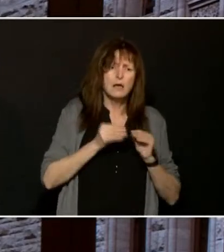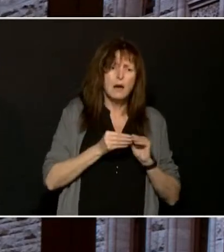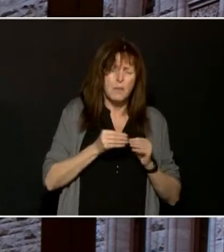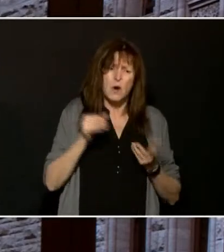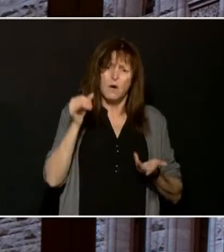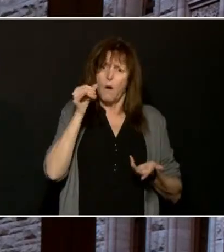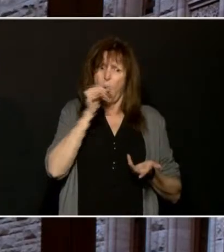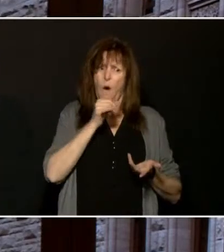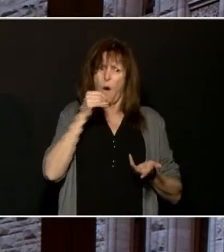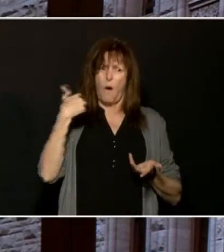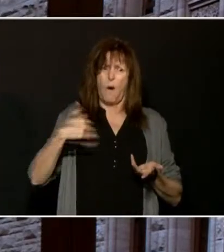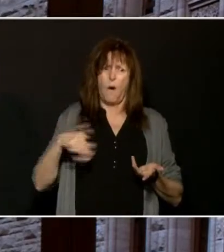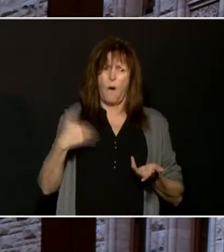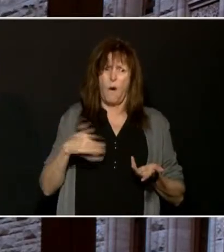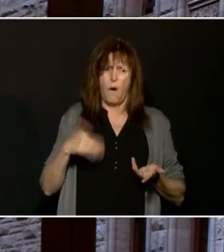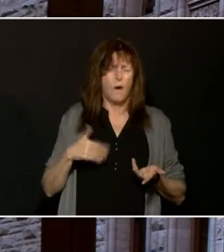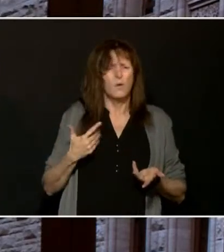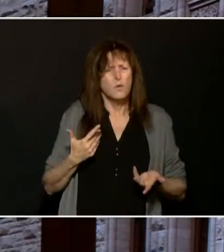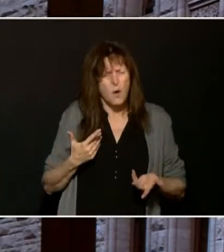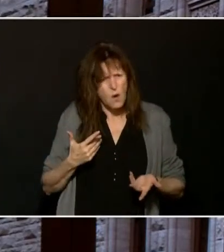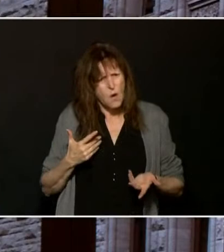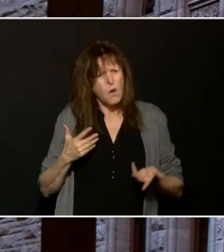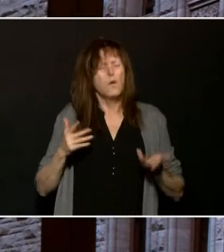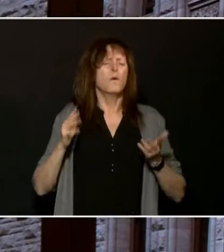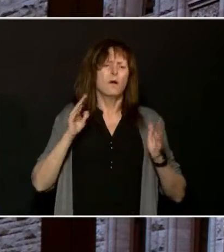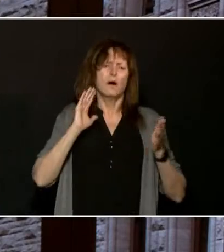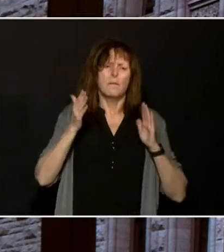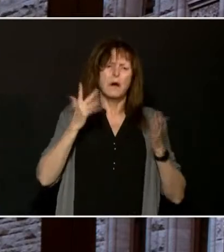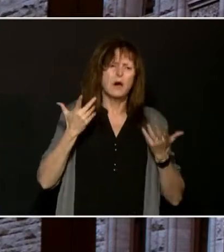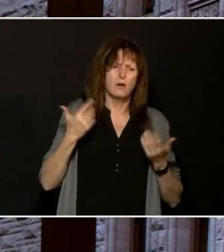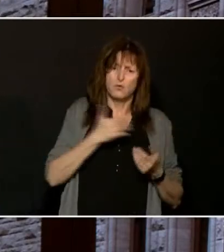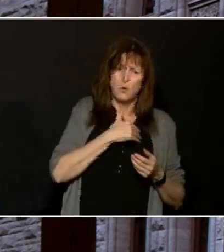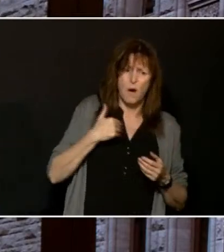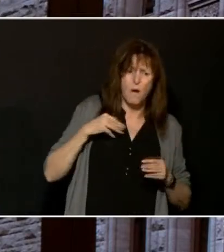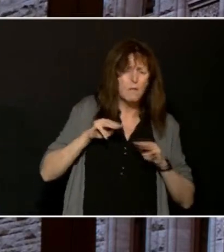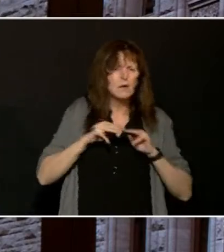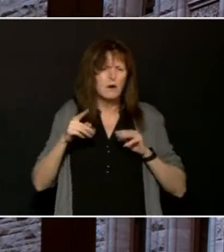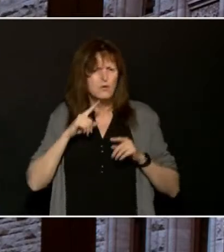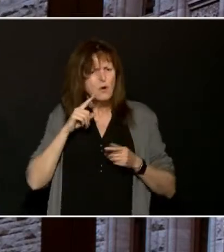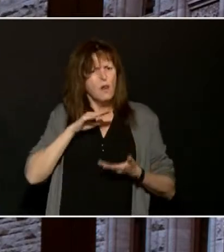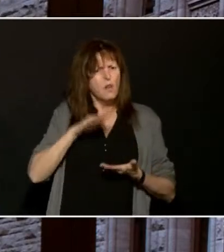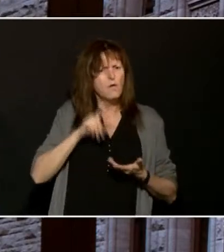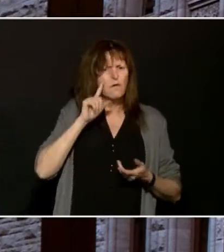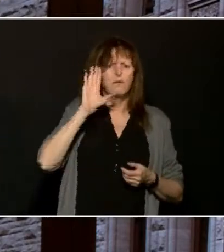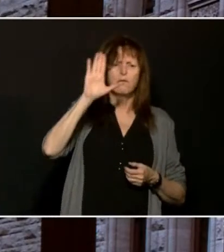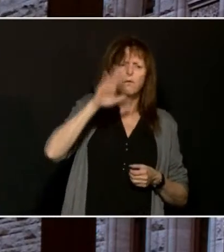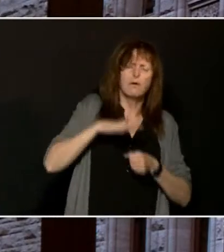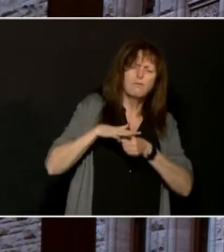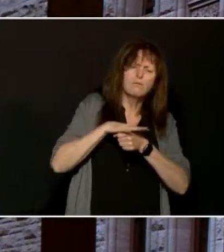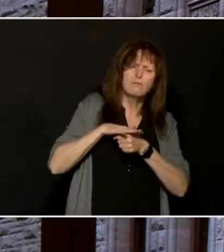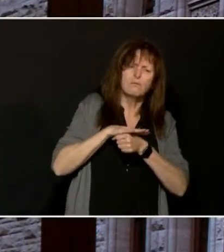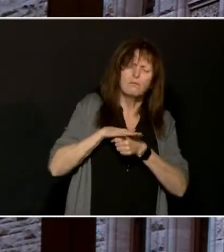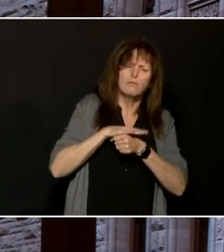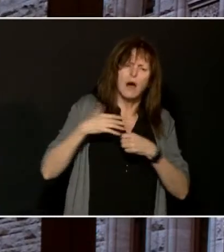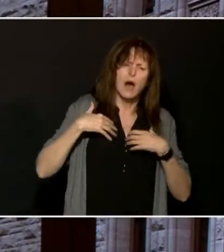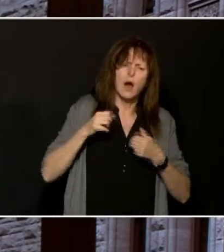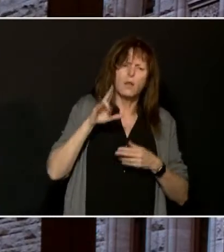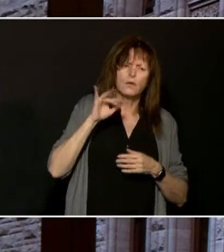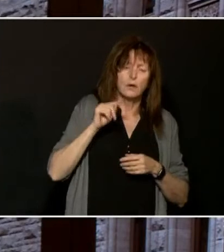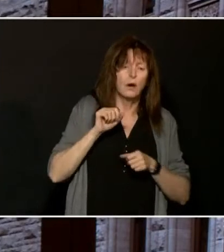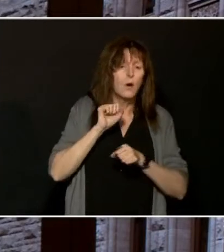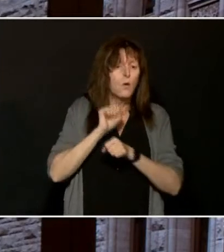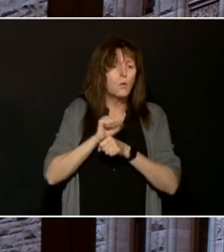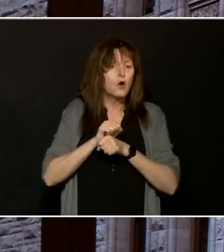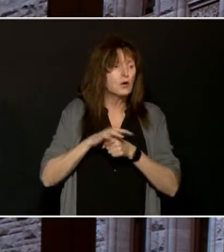and Peel, it is still an immense load for the local health unit as they deal with outbreaks in certain workplaces, as well as in some community, because